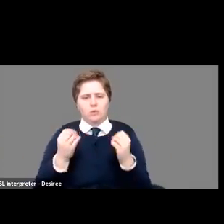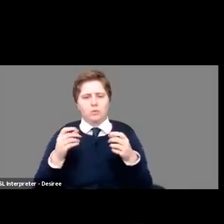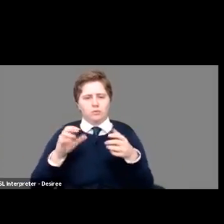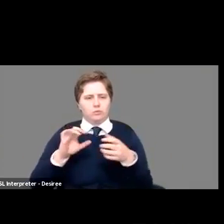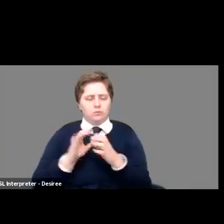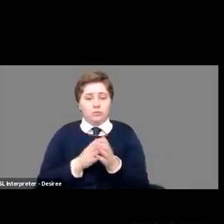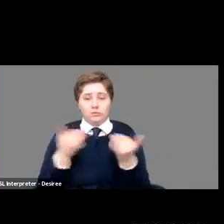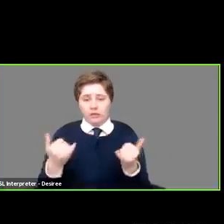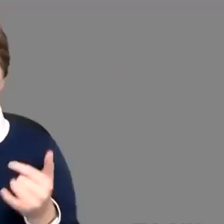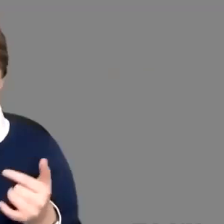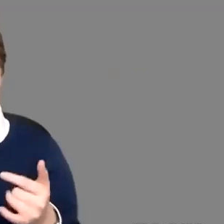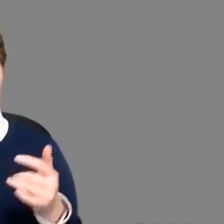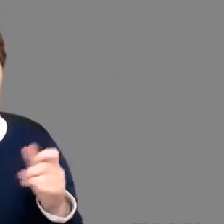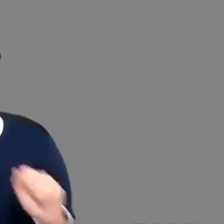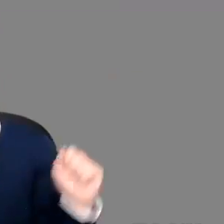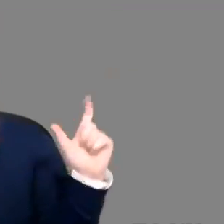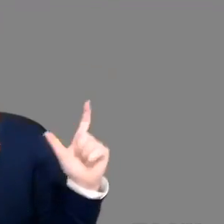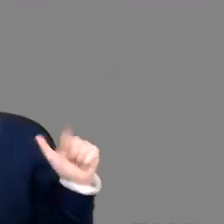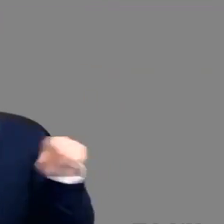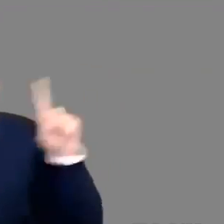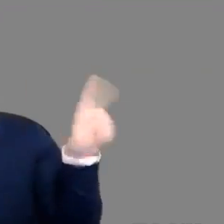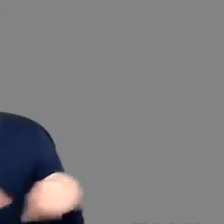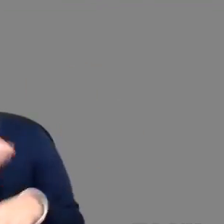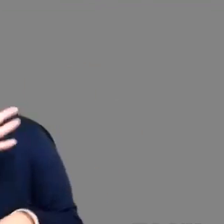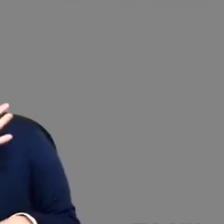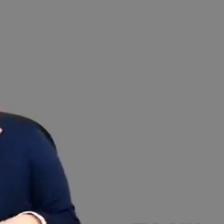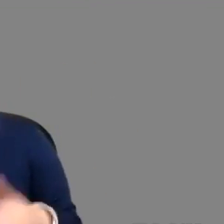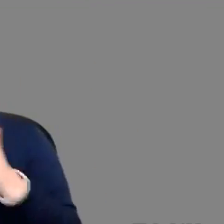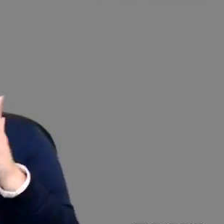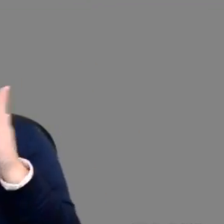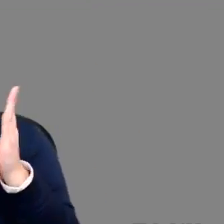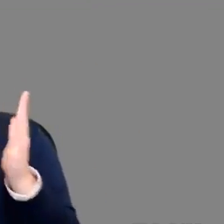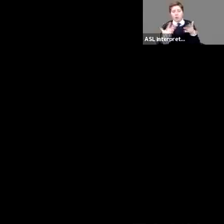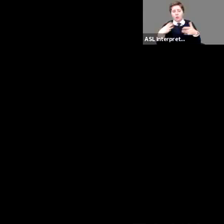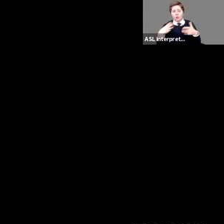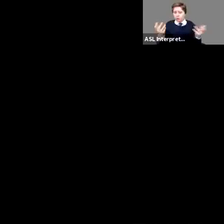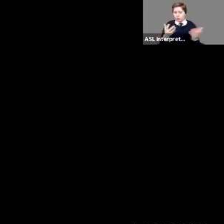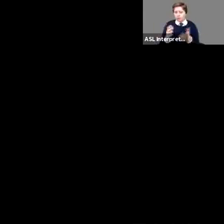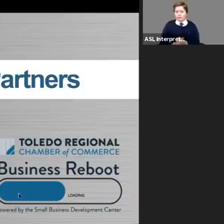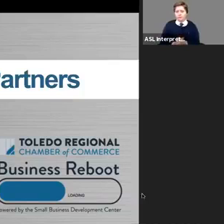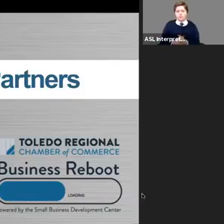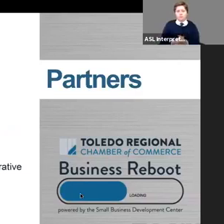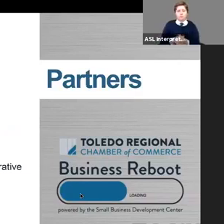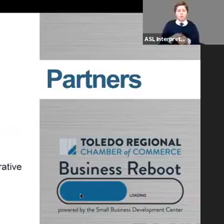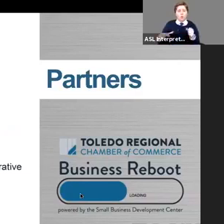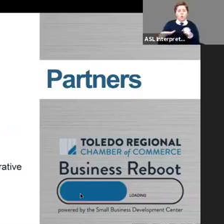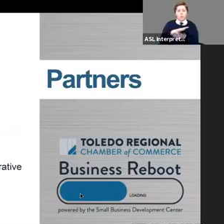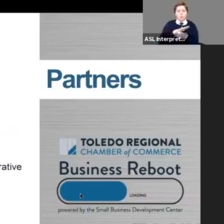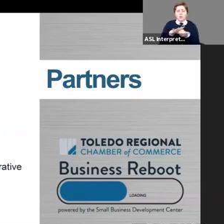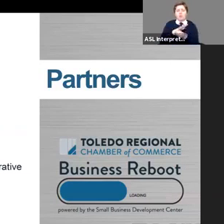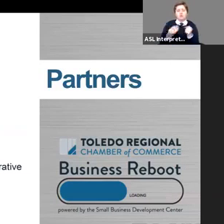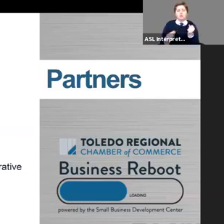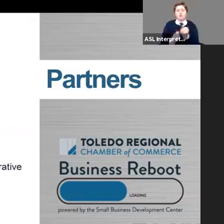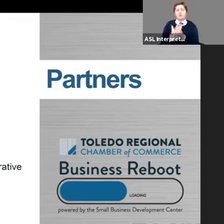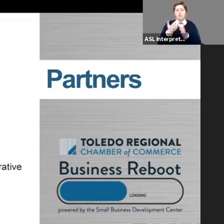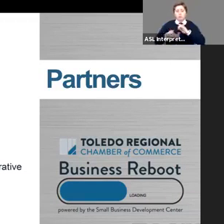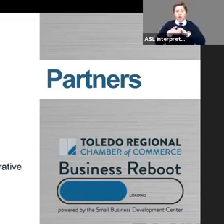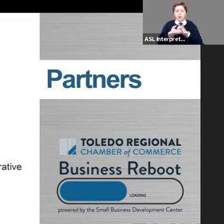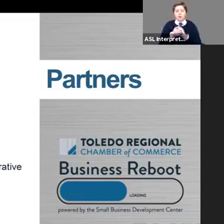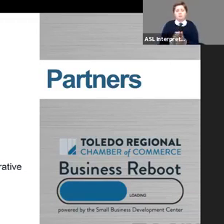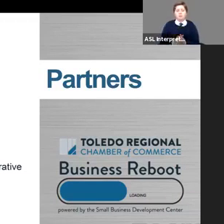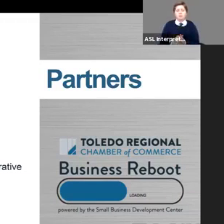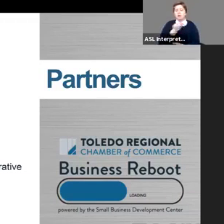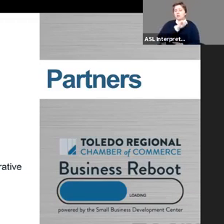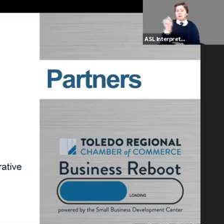organizations include, and I think they'll be appearing on the screen here shortly, the Regional Growth Partnership, the